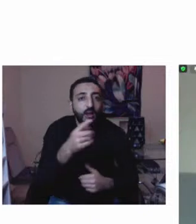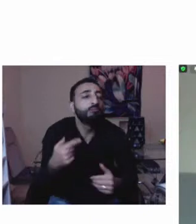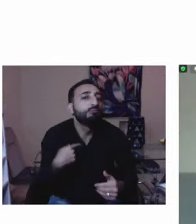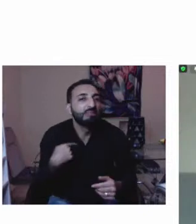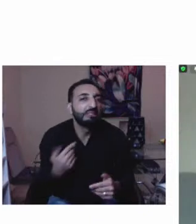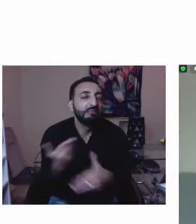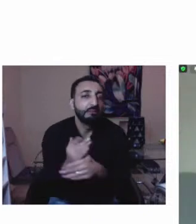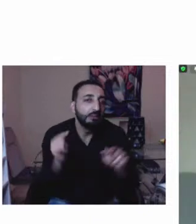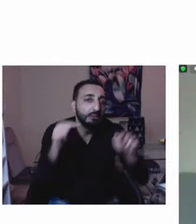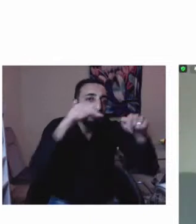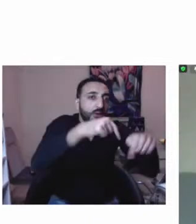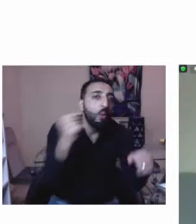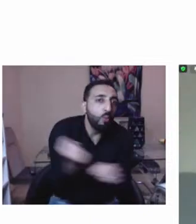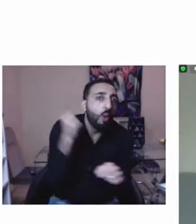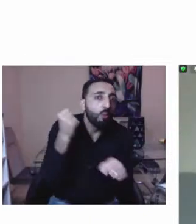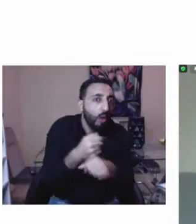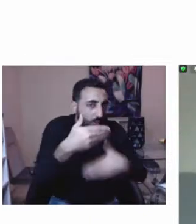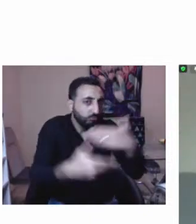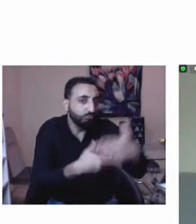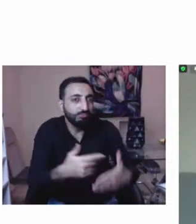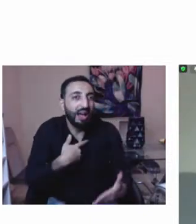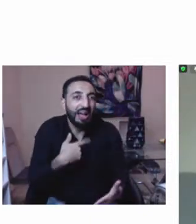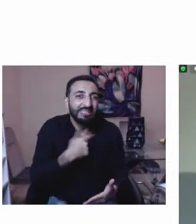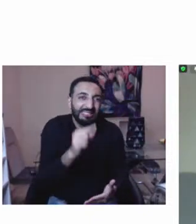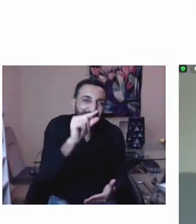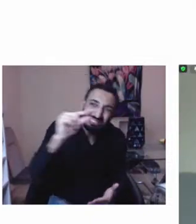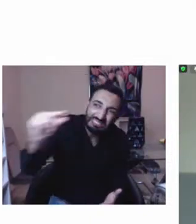at that moment,